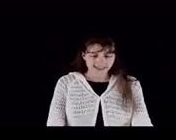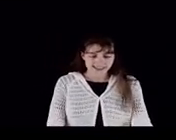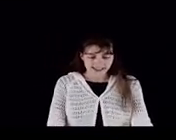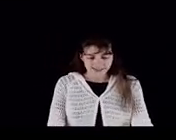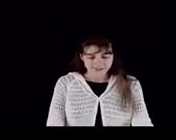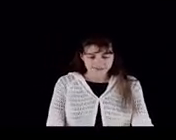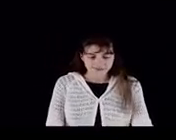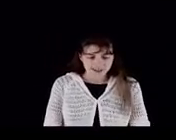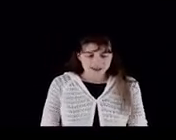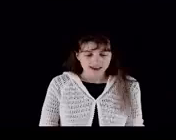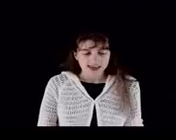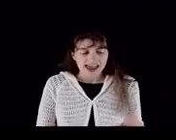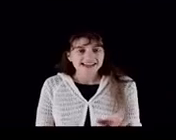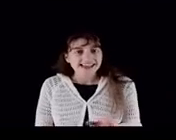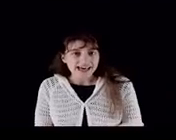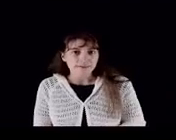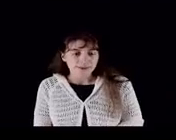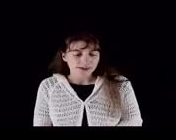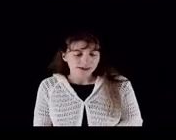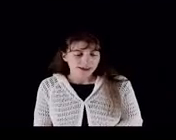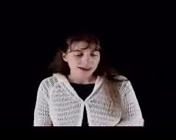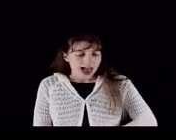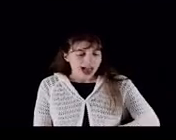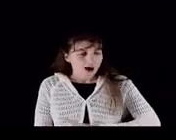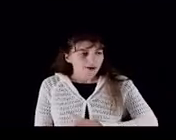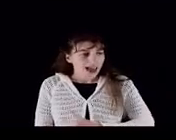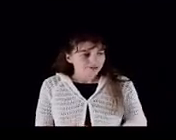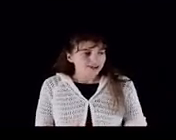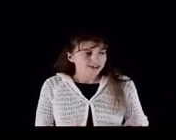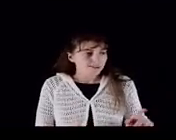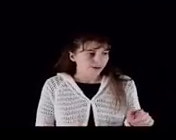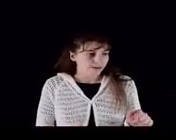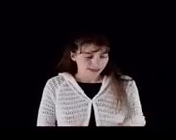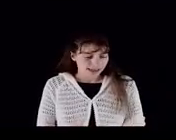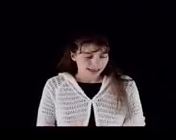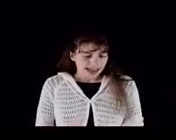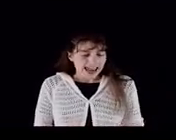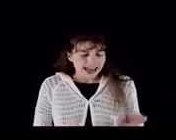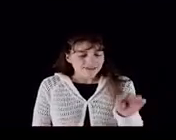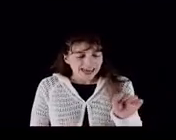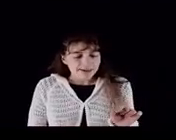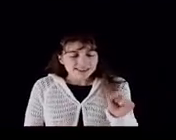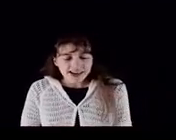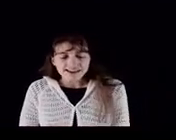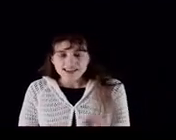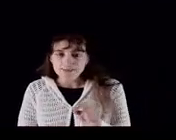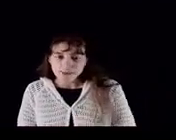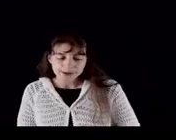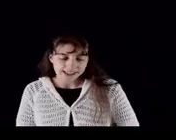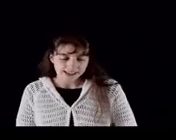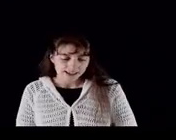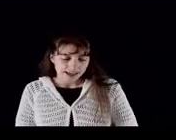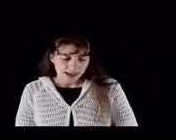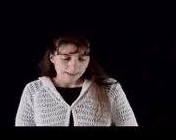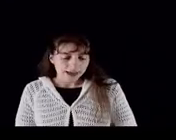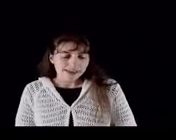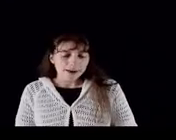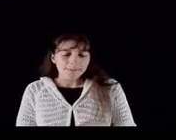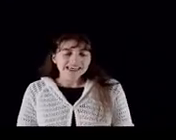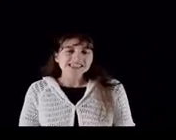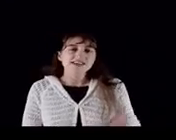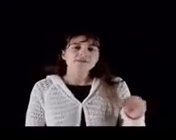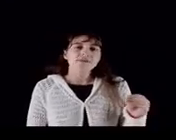Next slide. A lamp, however small, if kept steadily burning, may be